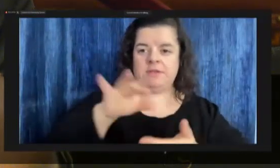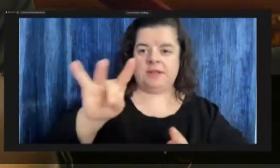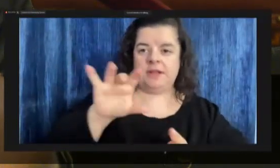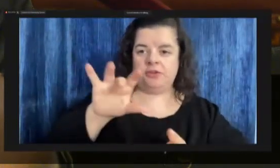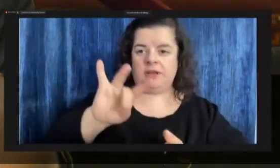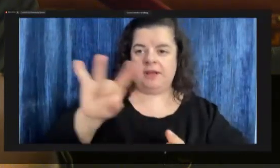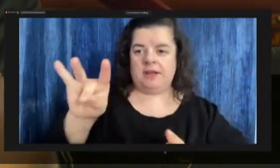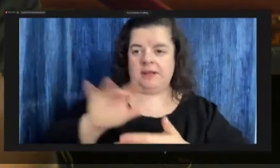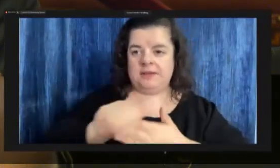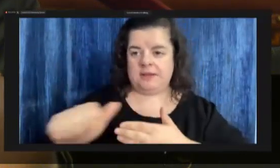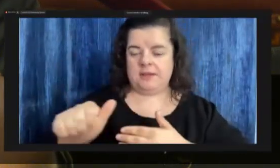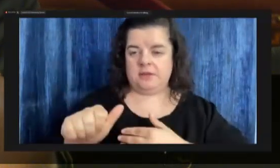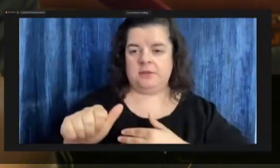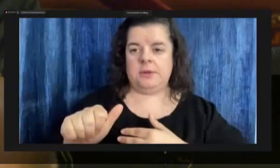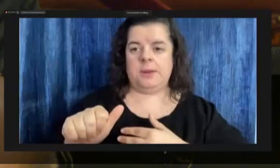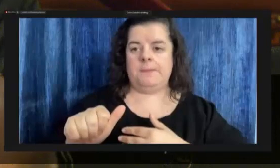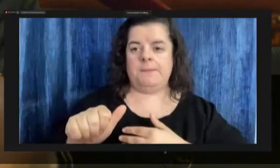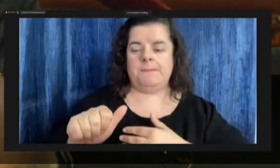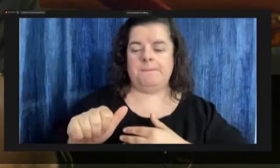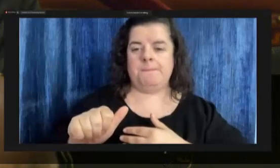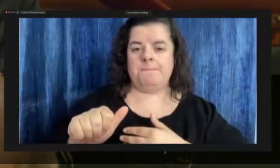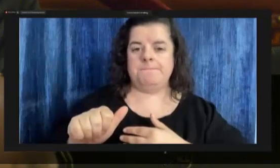$55,888.